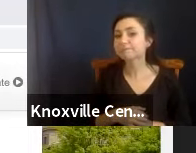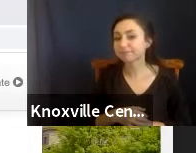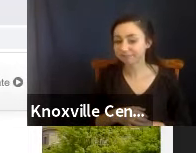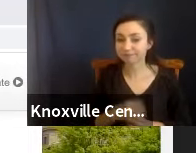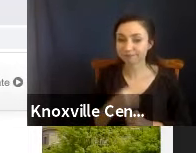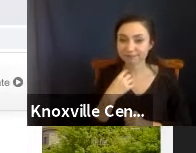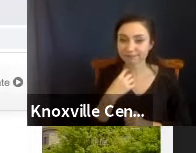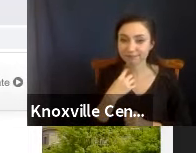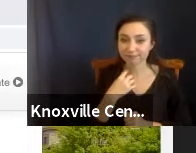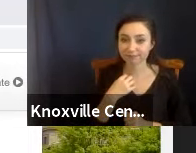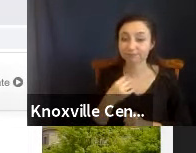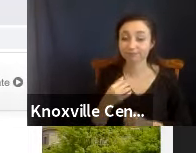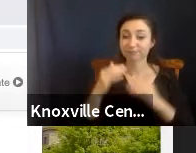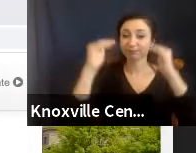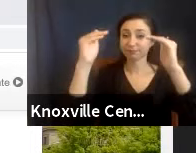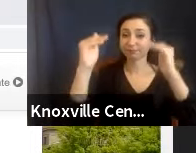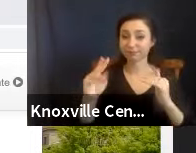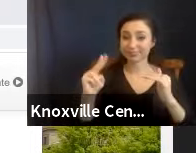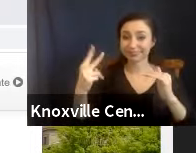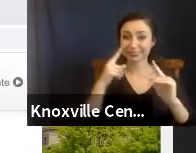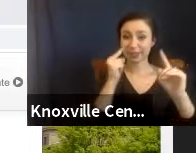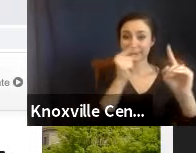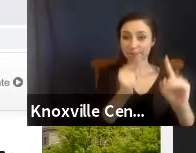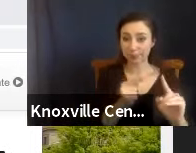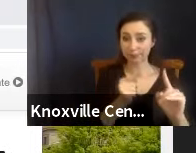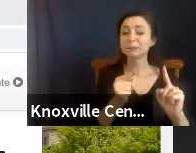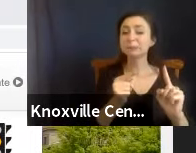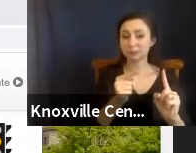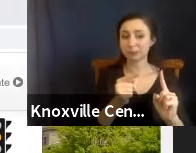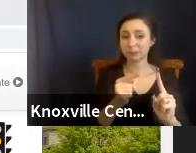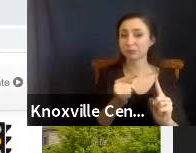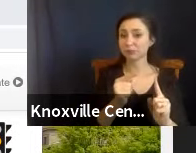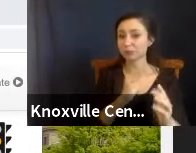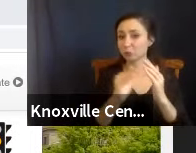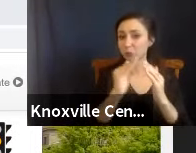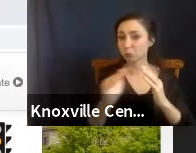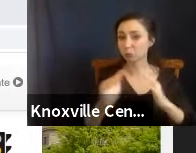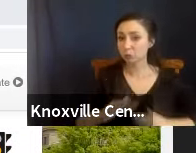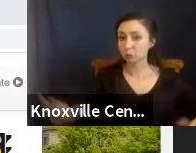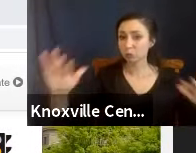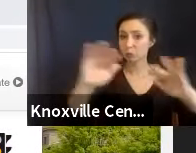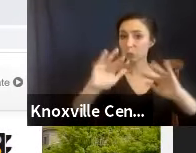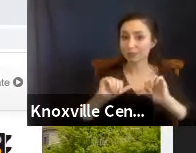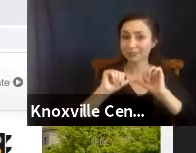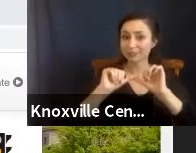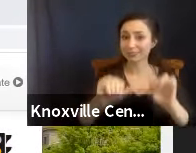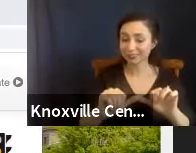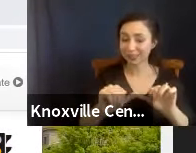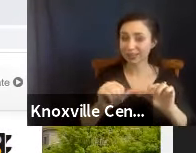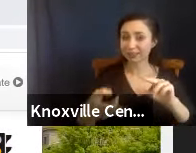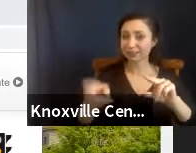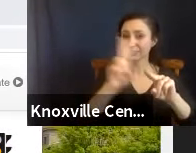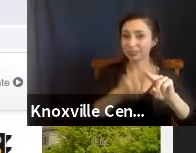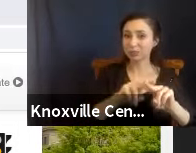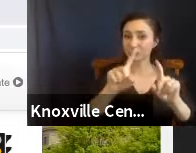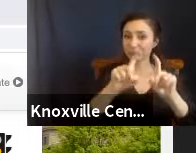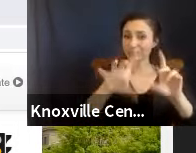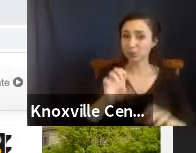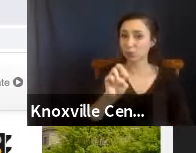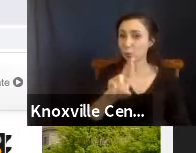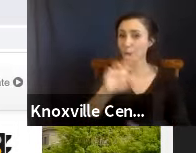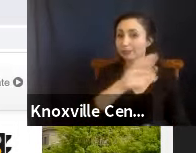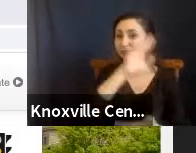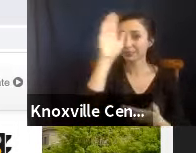So we will go on to our second benchmark, community-wide sustained and increased diagnostic testing or decreased test result